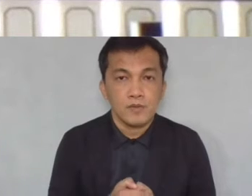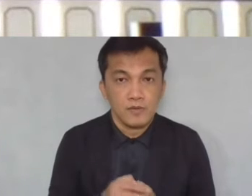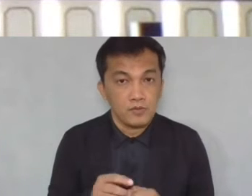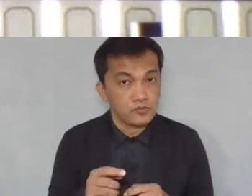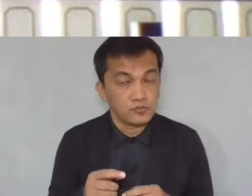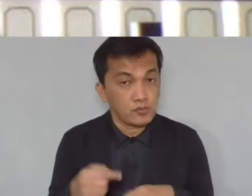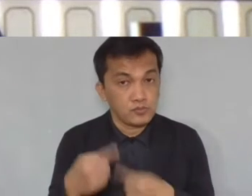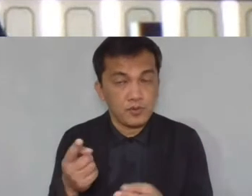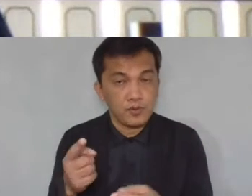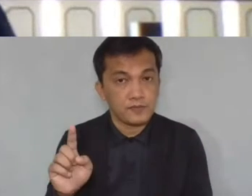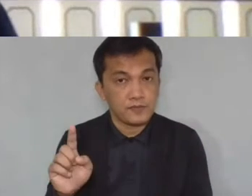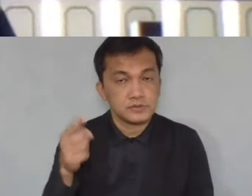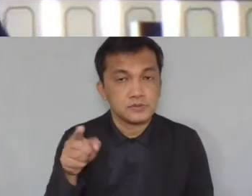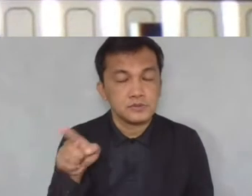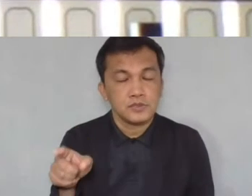We'll go first with the